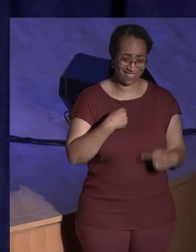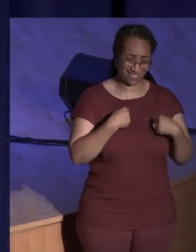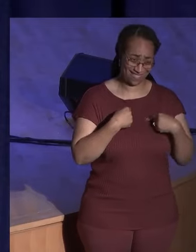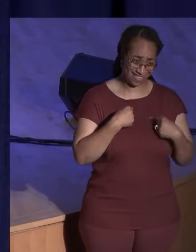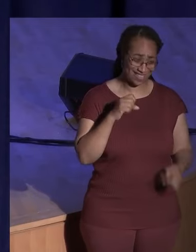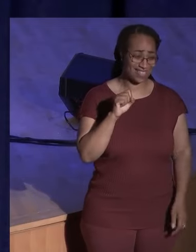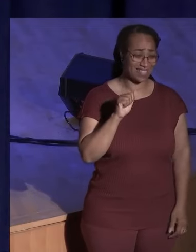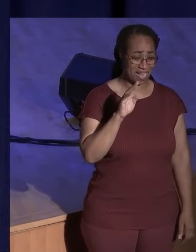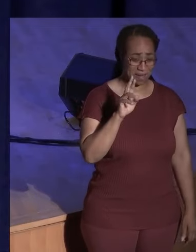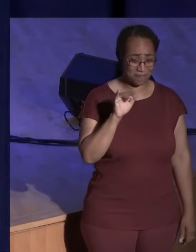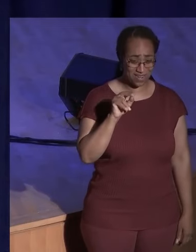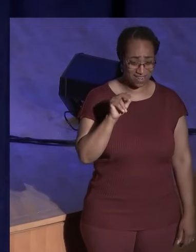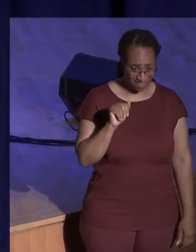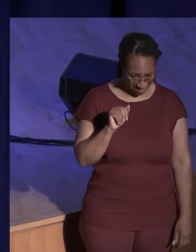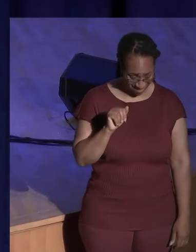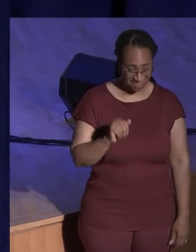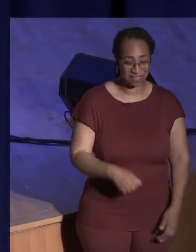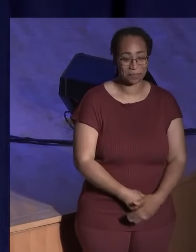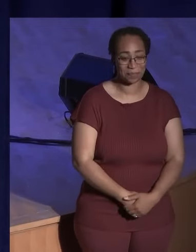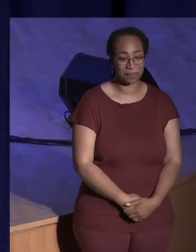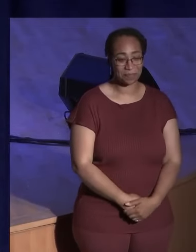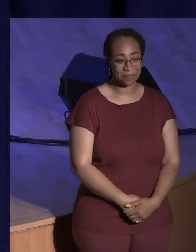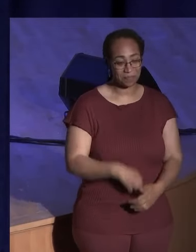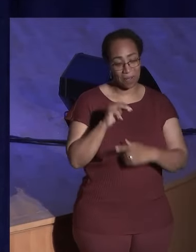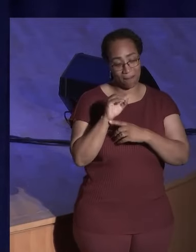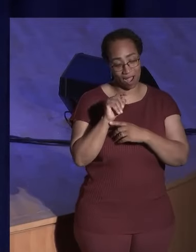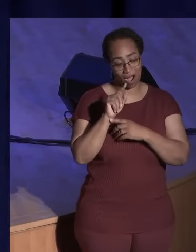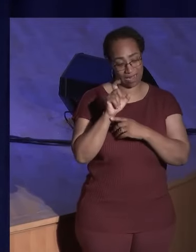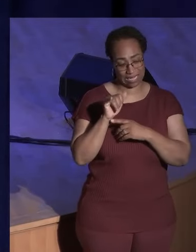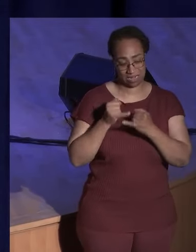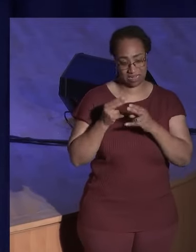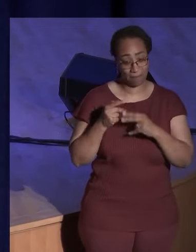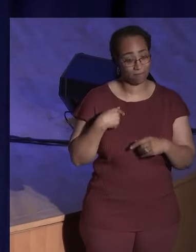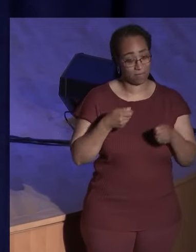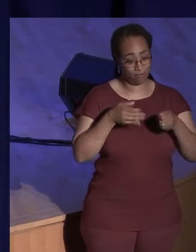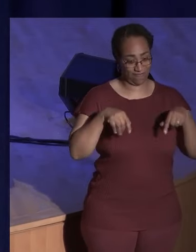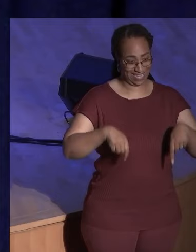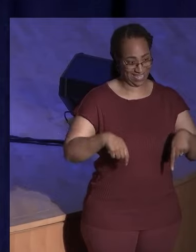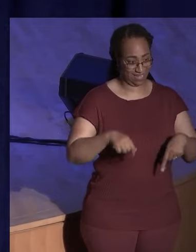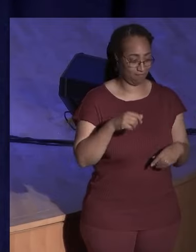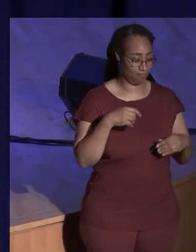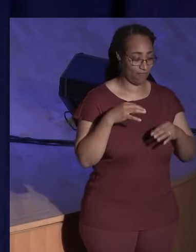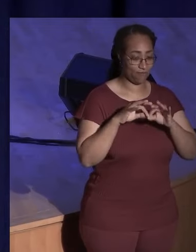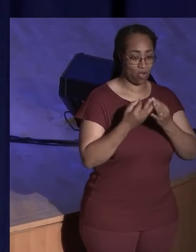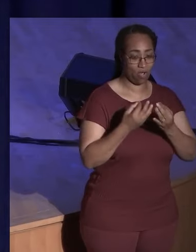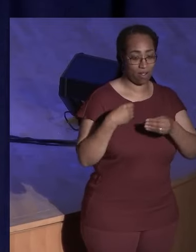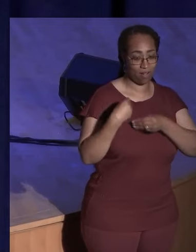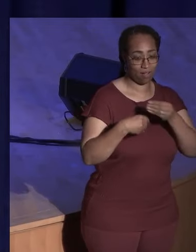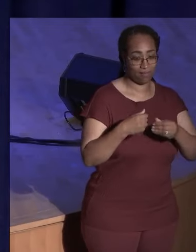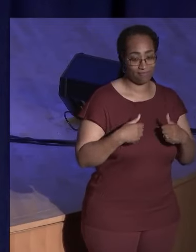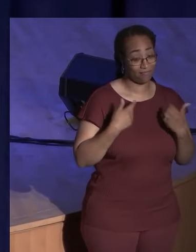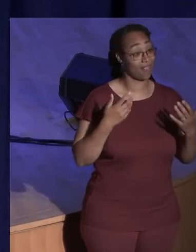Smithsonian Folklife Festival. It is truly my great honor and pleasure to welcome you to